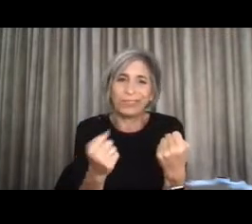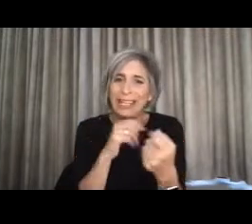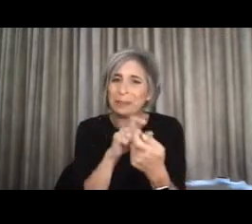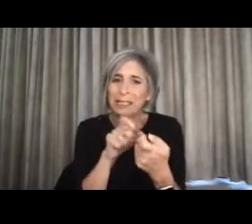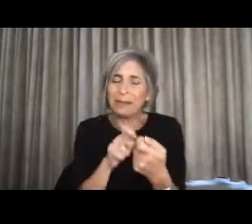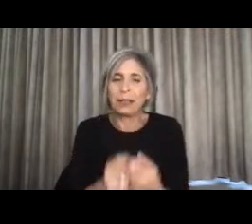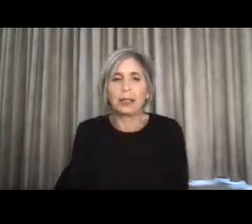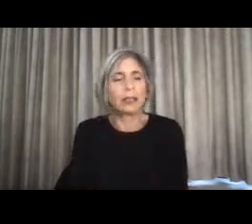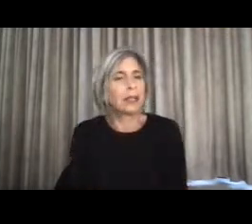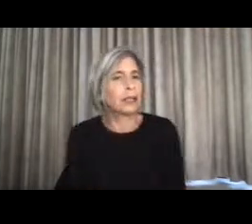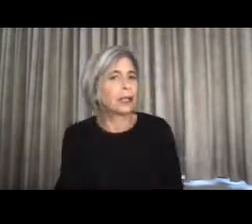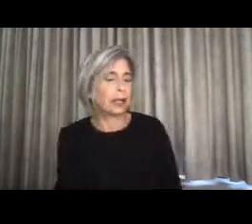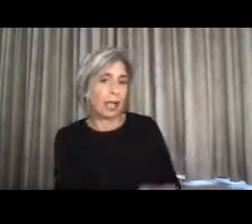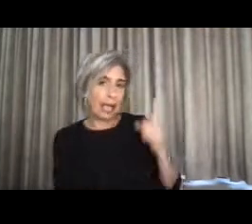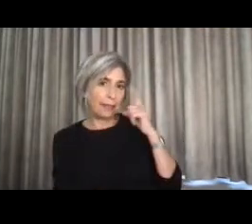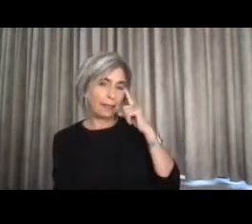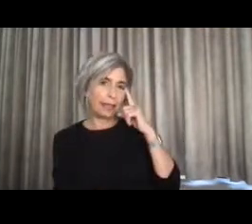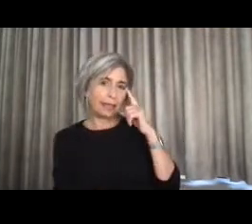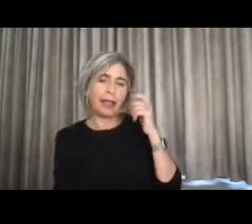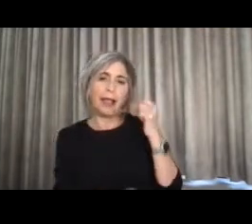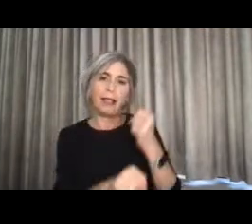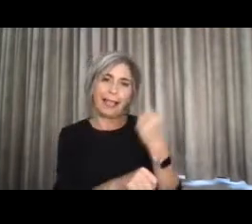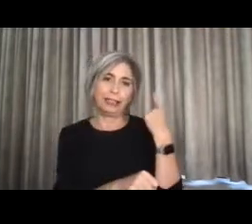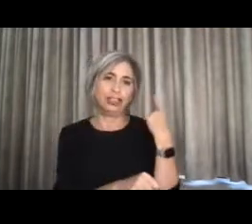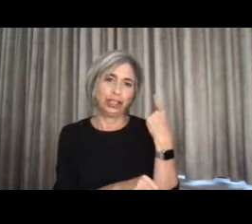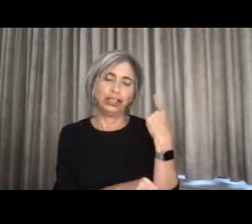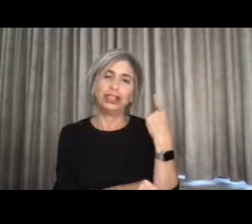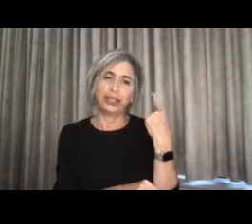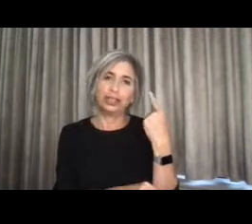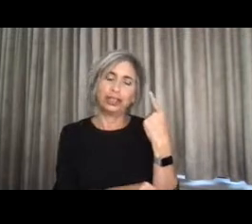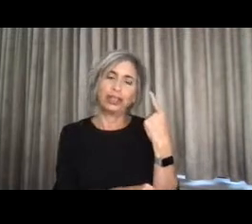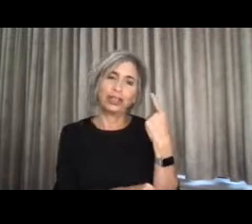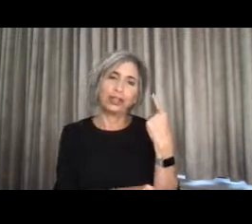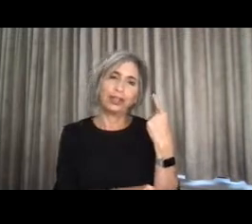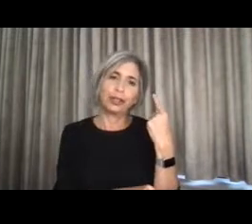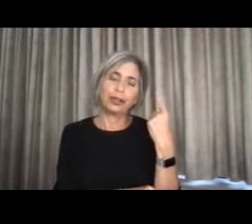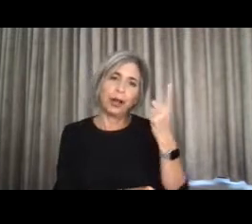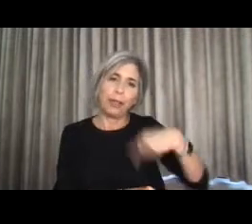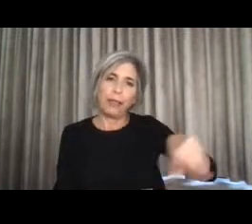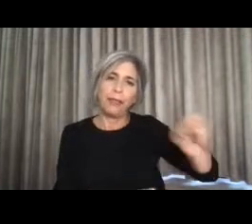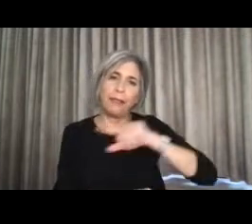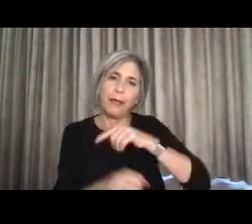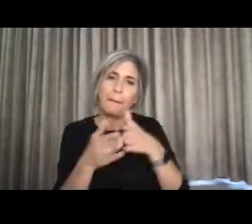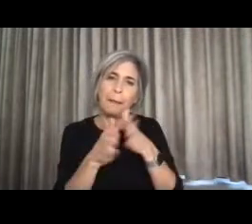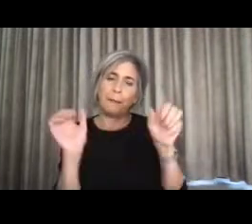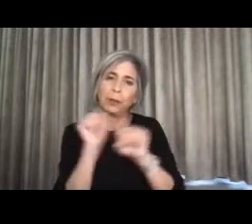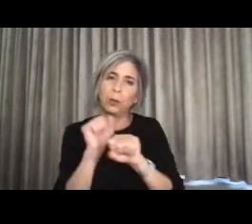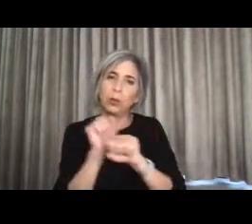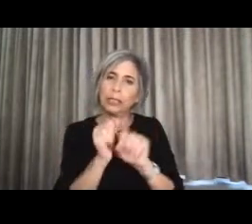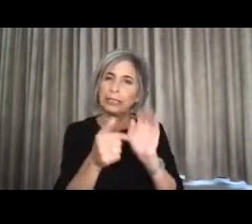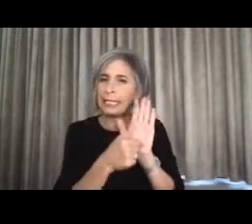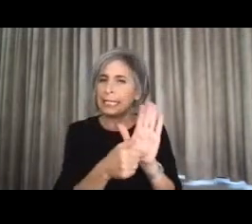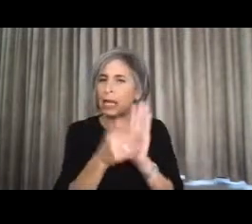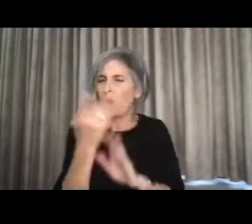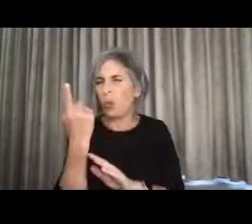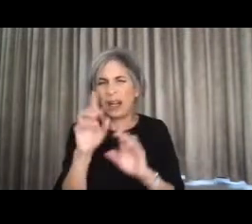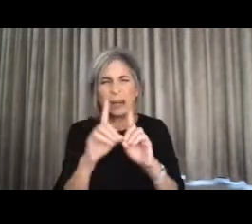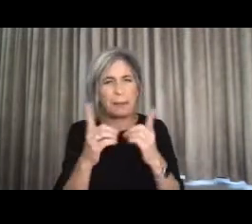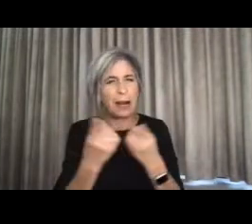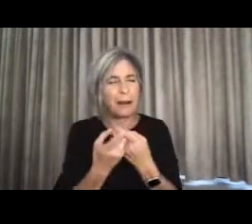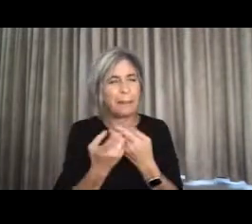I think Okay. last year, Laura, can you correct me if I'm wrong, that they, Public Works indicated, or one of our departments,